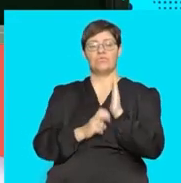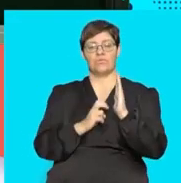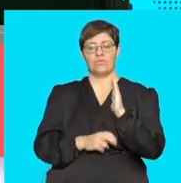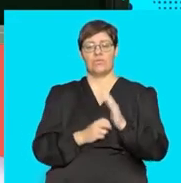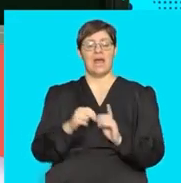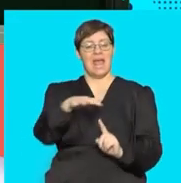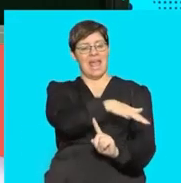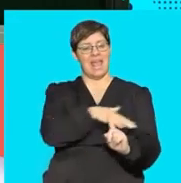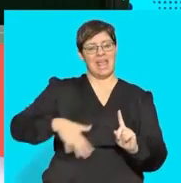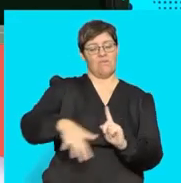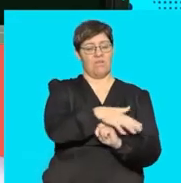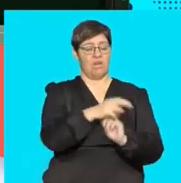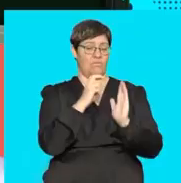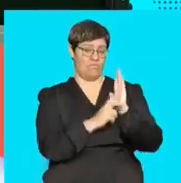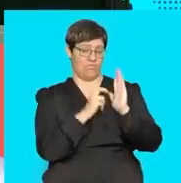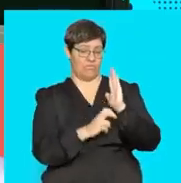called the area rule.